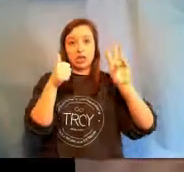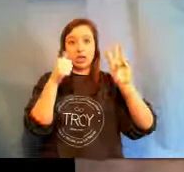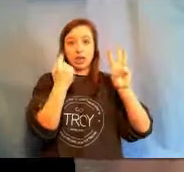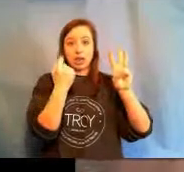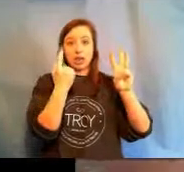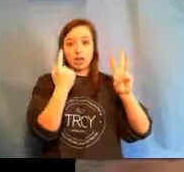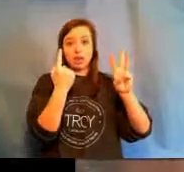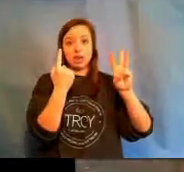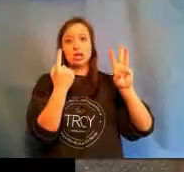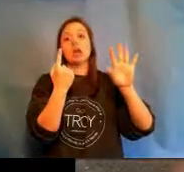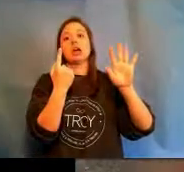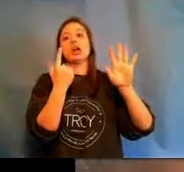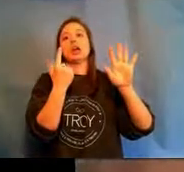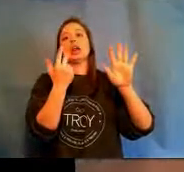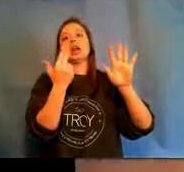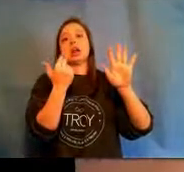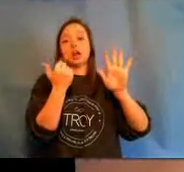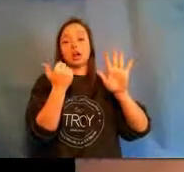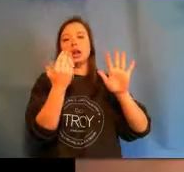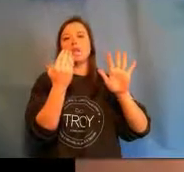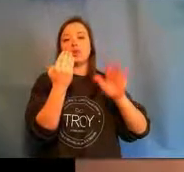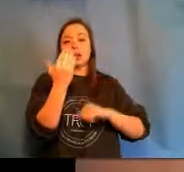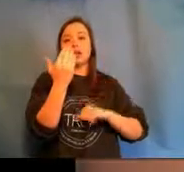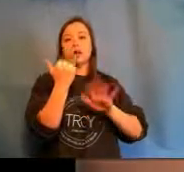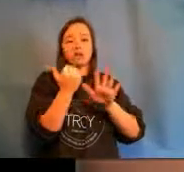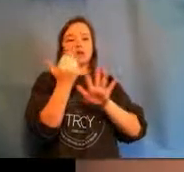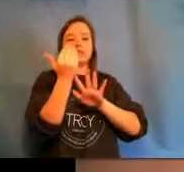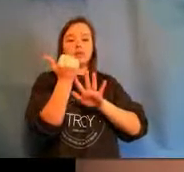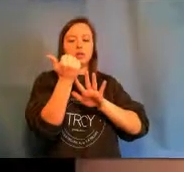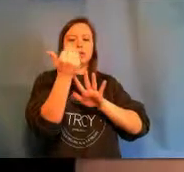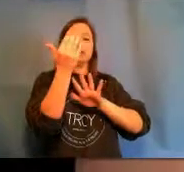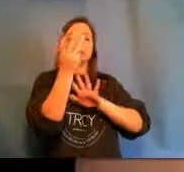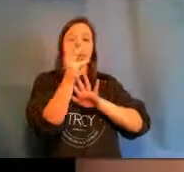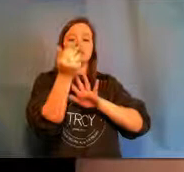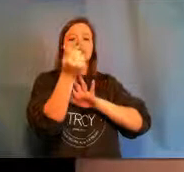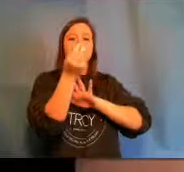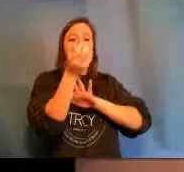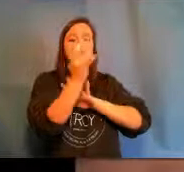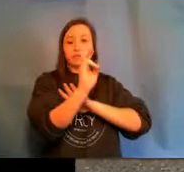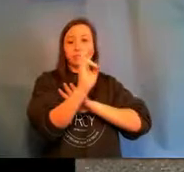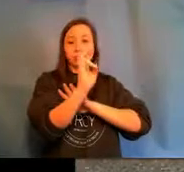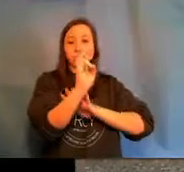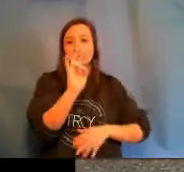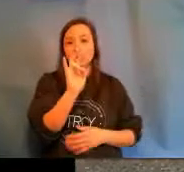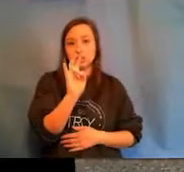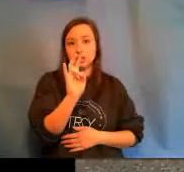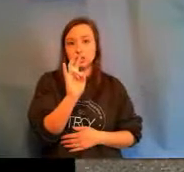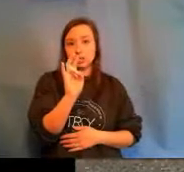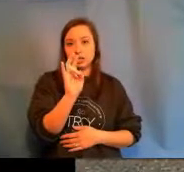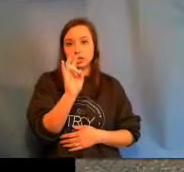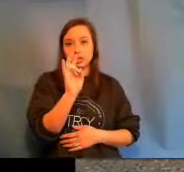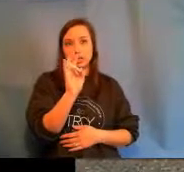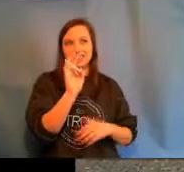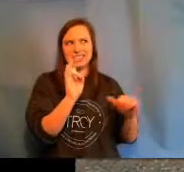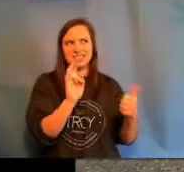11, 12, 13, 14, 15, 16, 17. Well, what is 10 plus